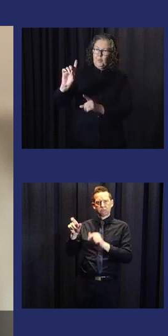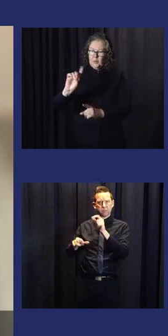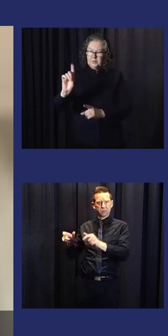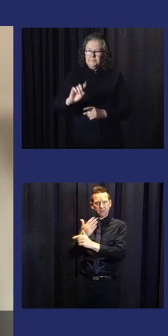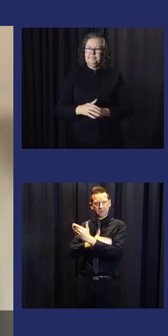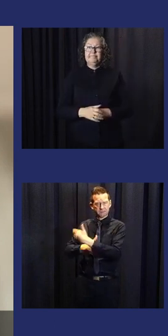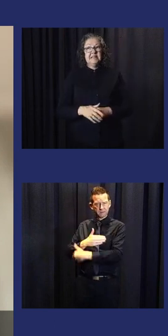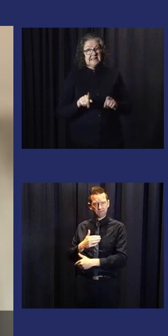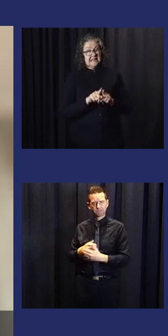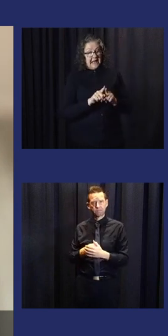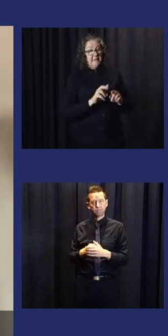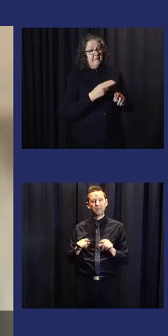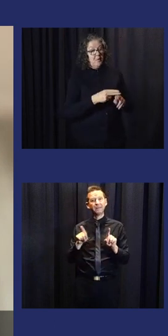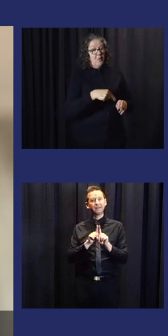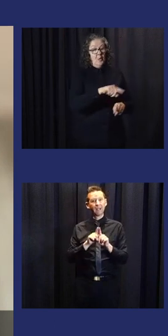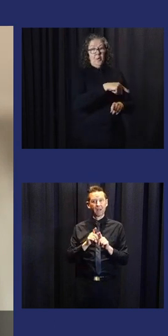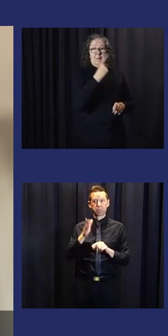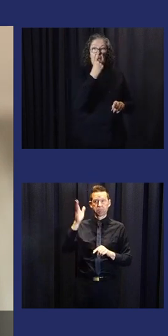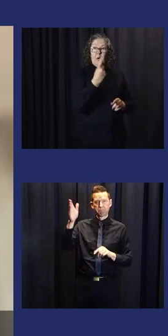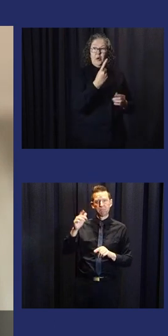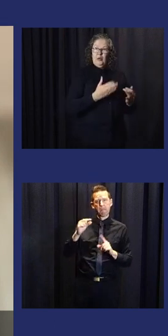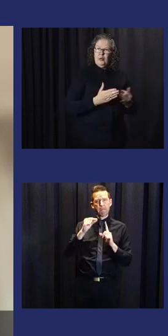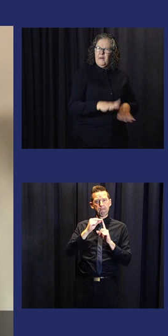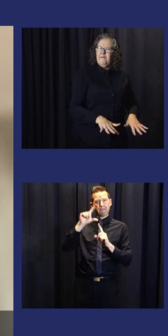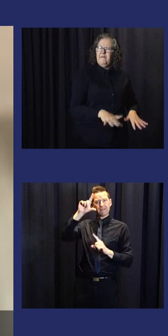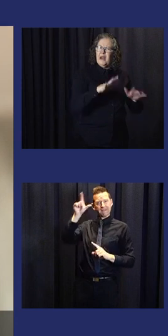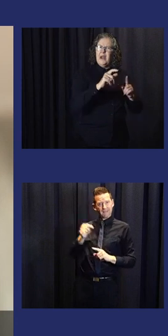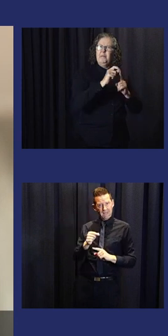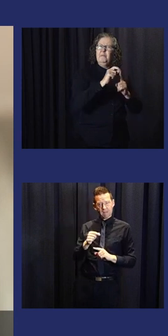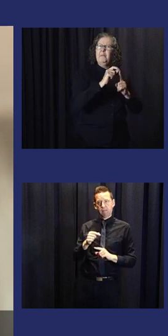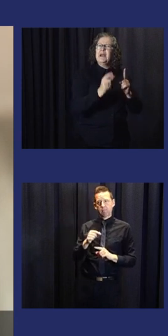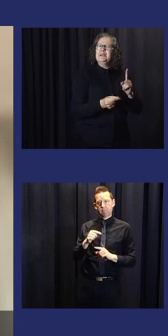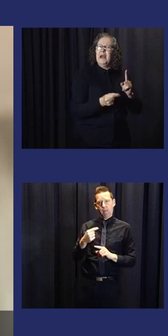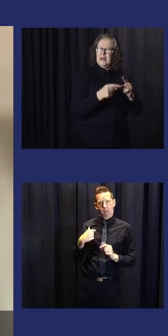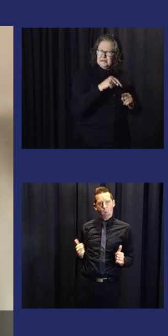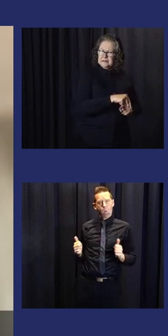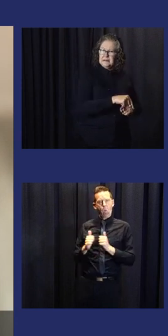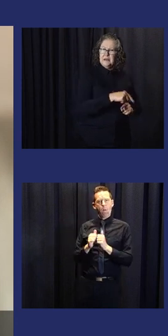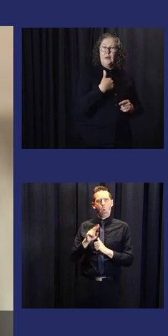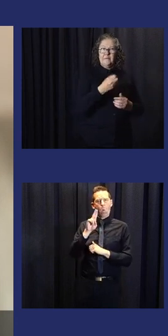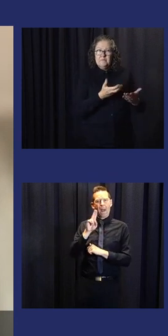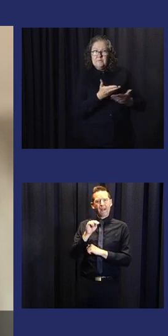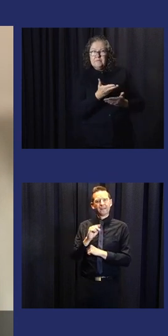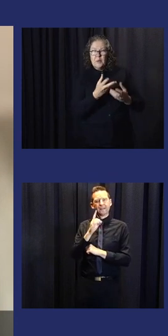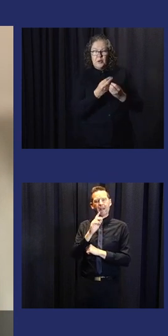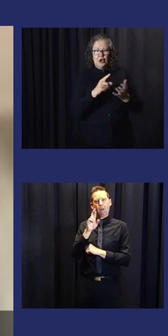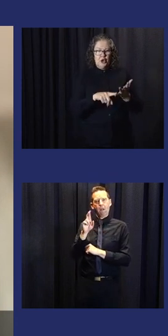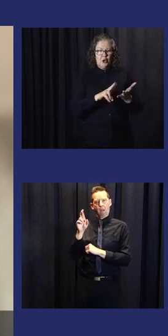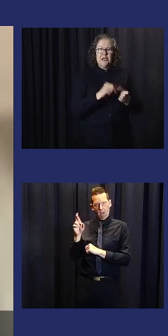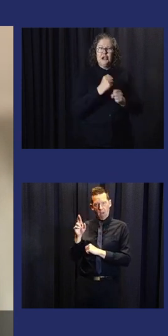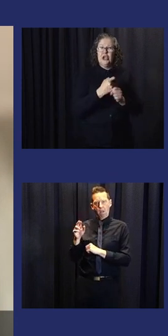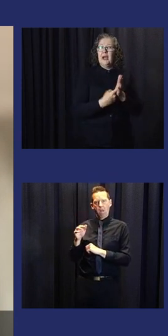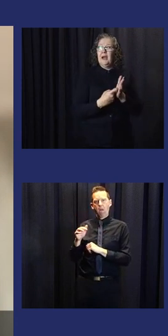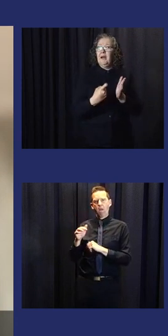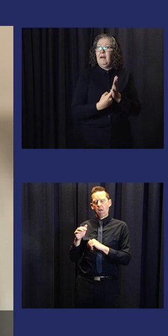the Pakistan floods. We've done a joint statement with UNDRR and again